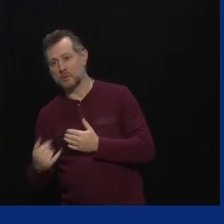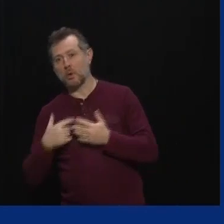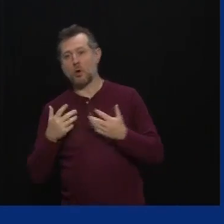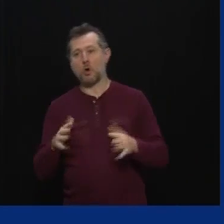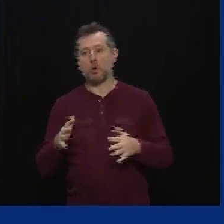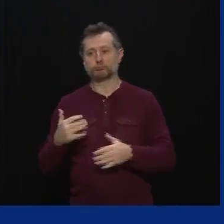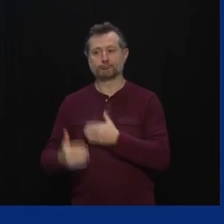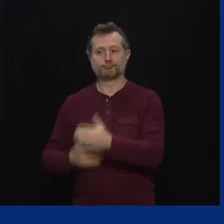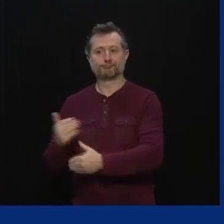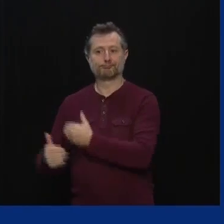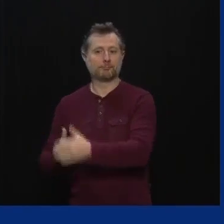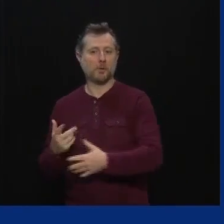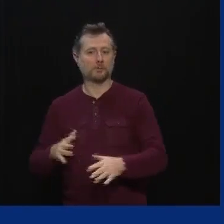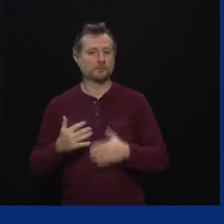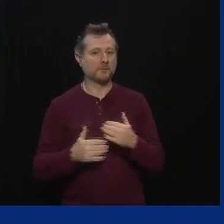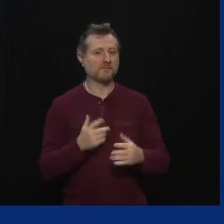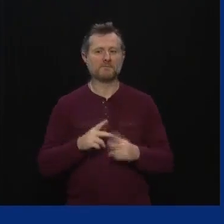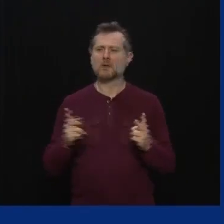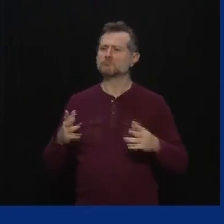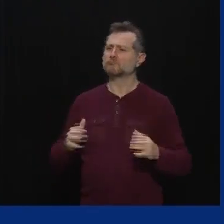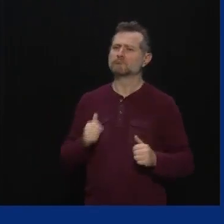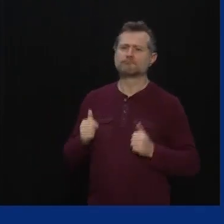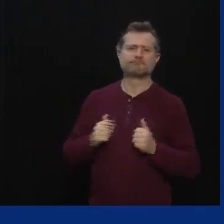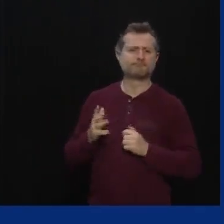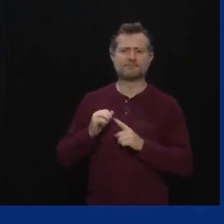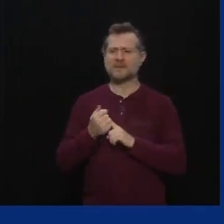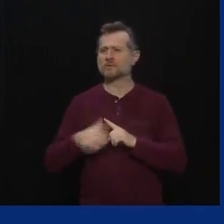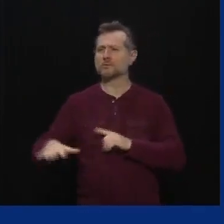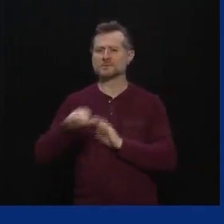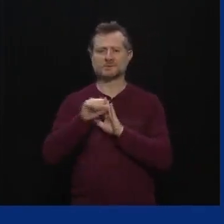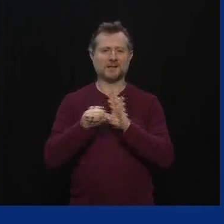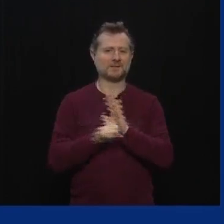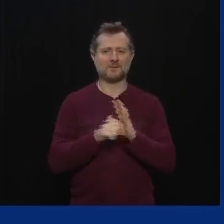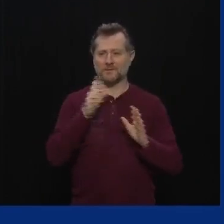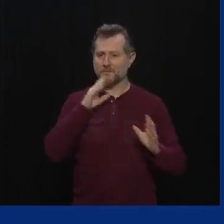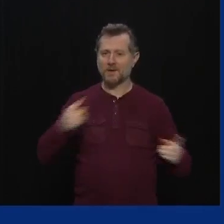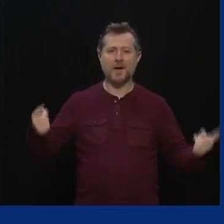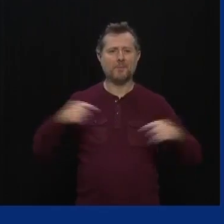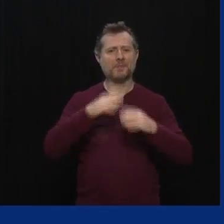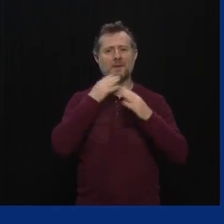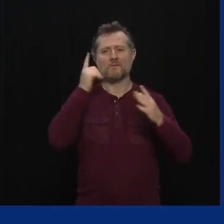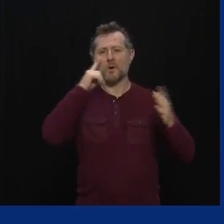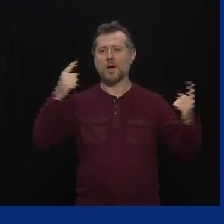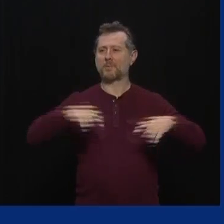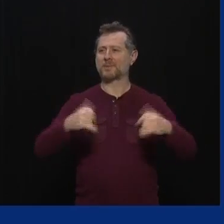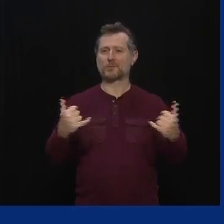ambitious state of the state that I know you'll all be in tune to. Thank you for coming out today, everybody. Hochul, can you just confirm if